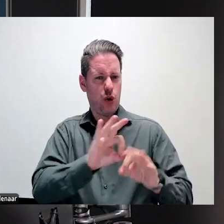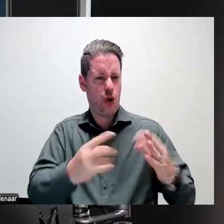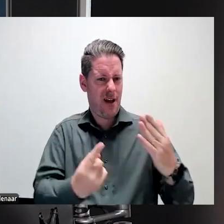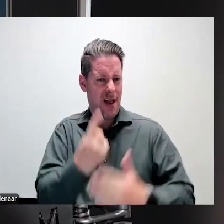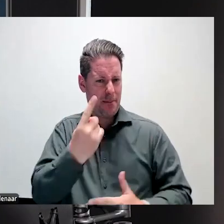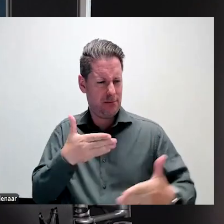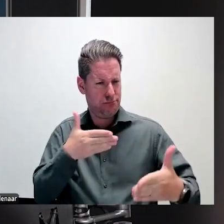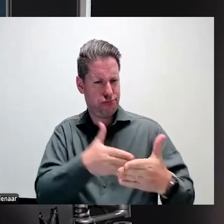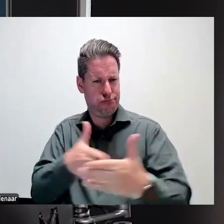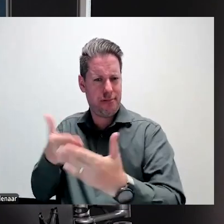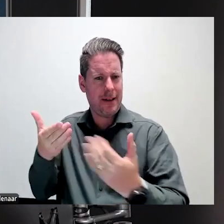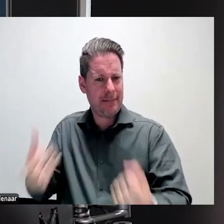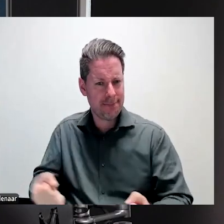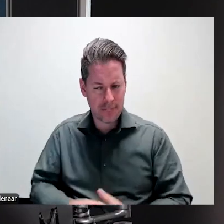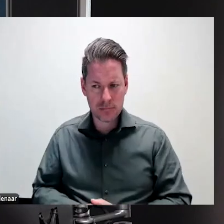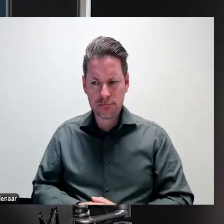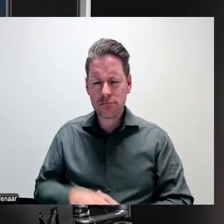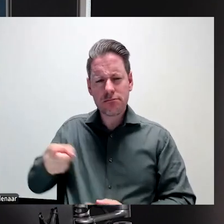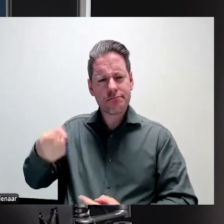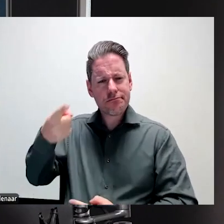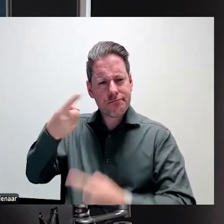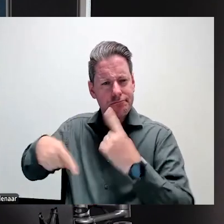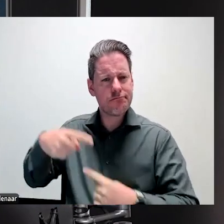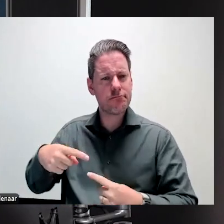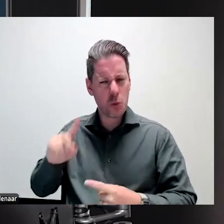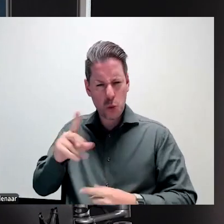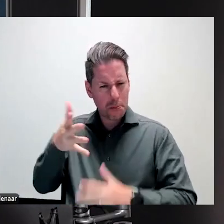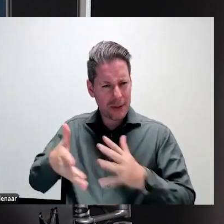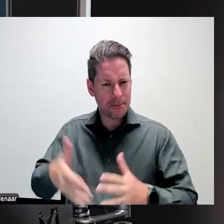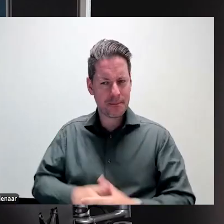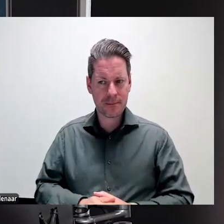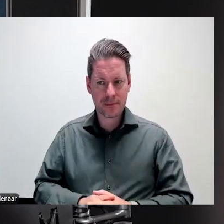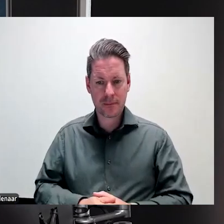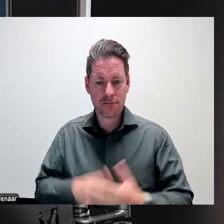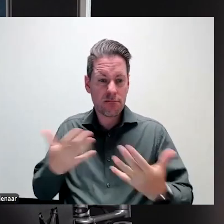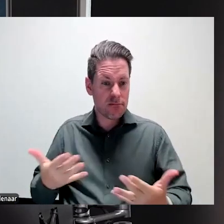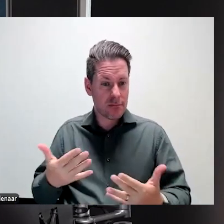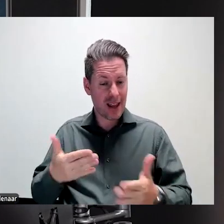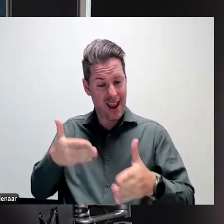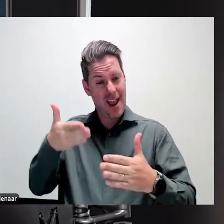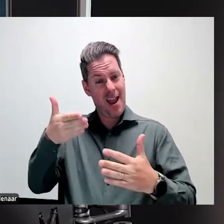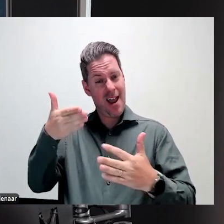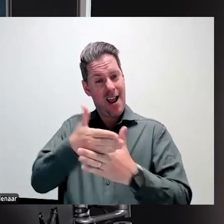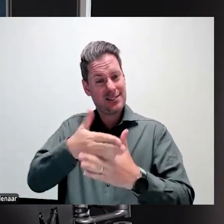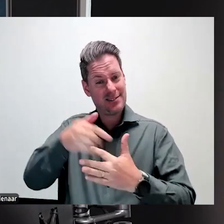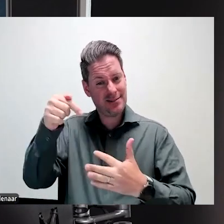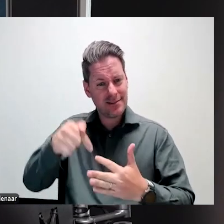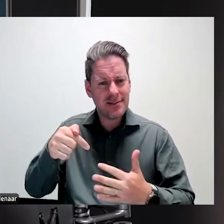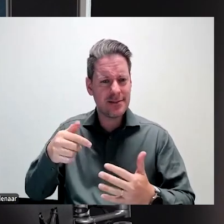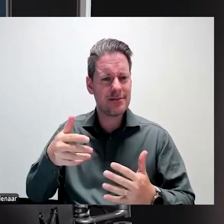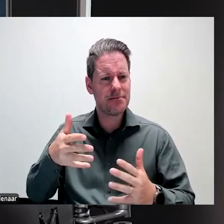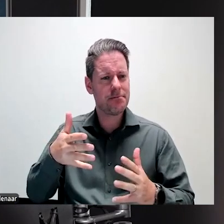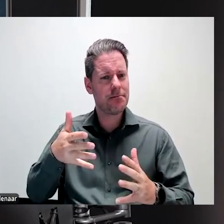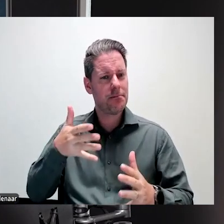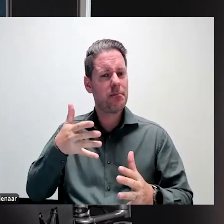talk us through some of those areas that you mean? So when we speak to access, I'm talking to the sign language using